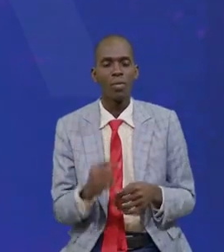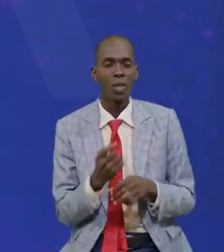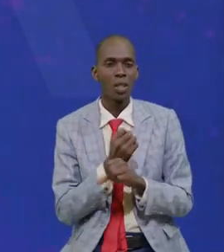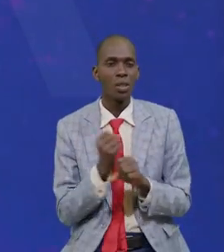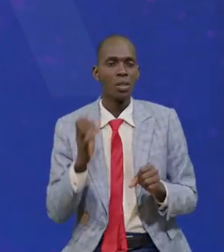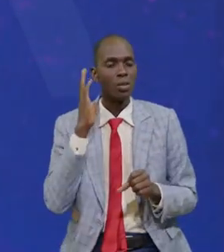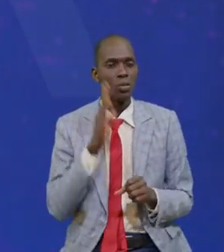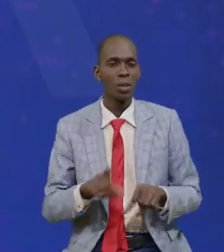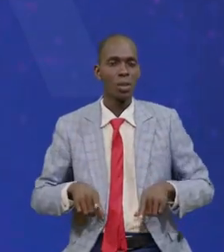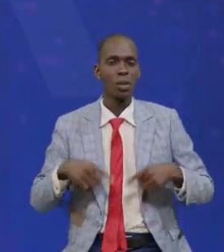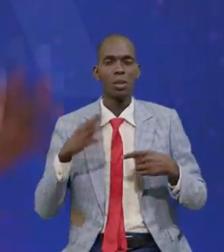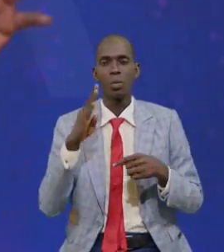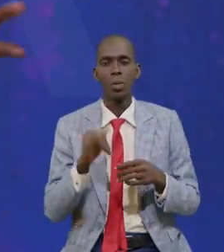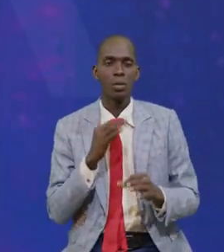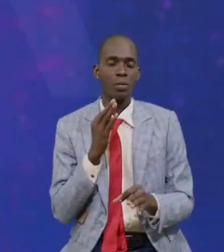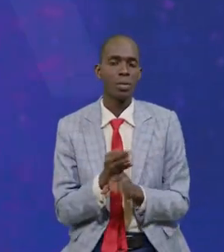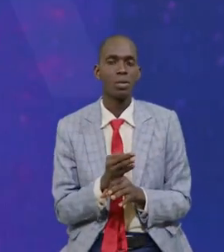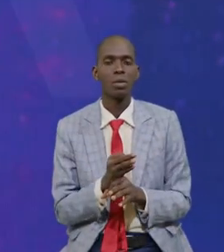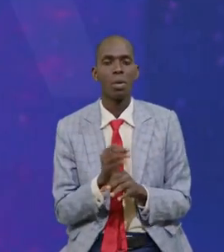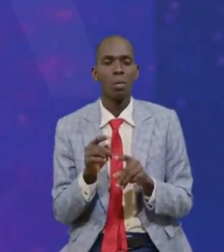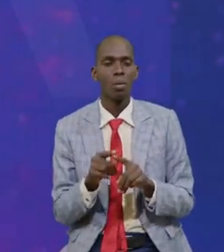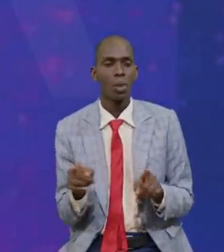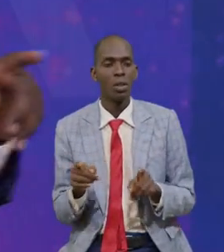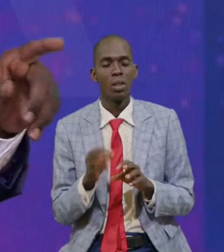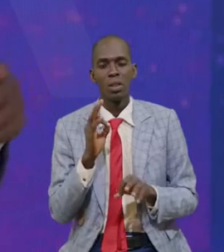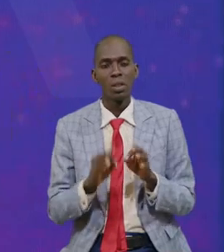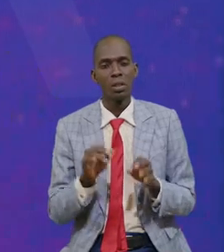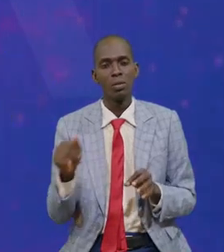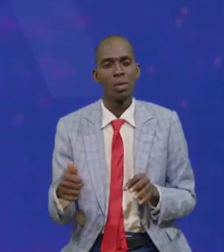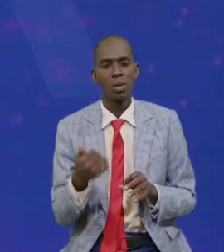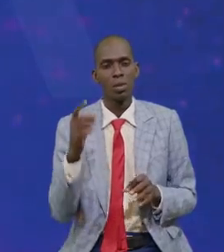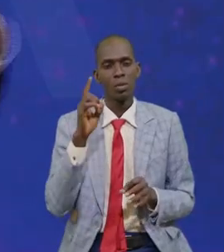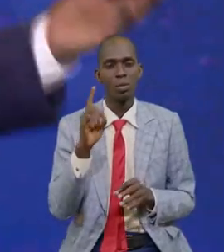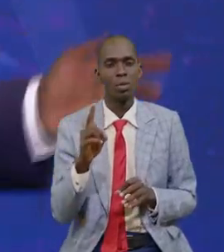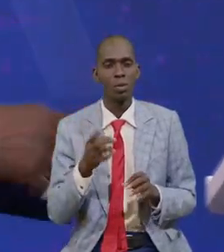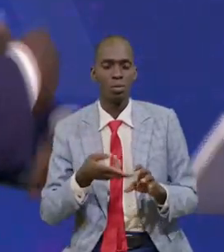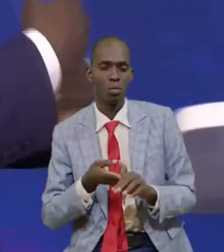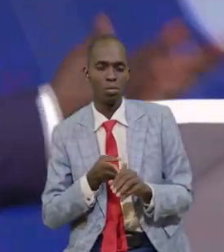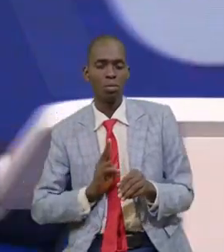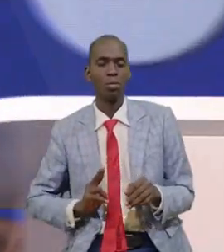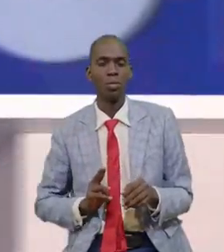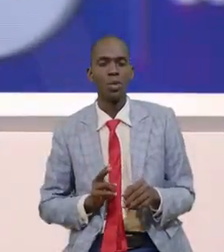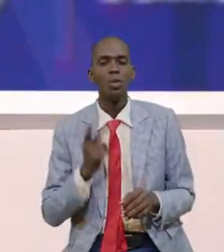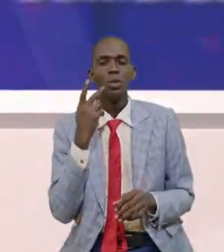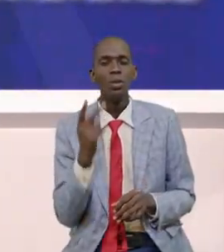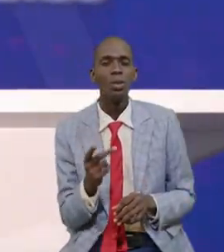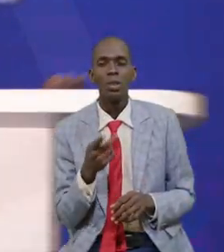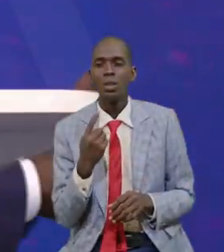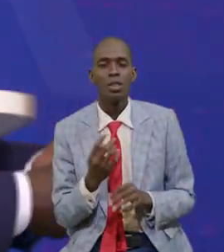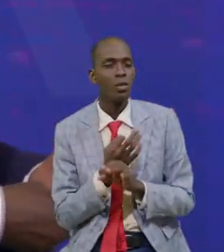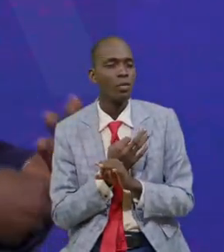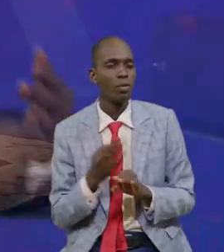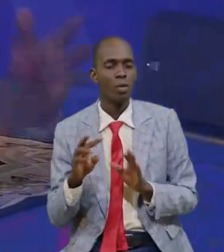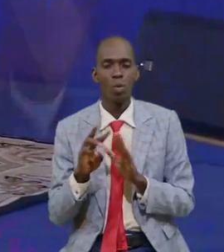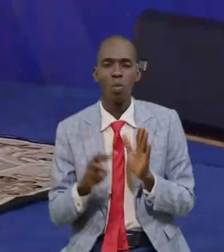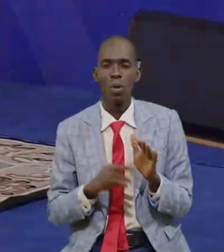live by faith. But if any man draw back," you know, the free will is there. You